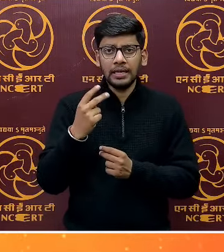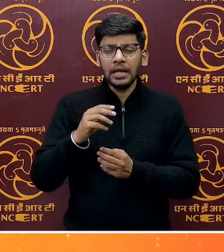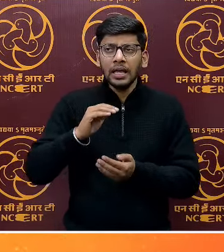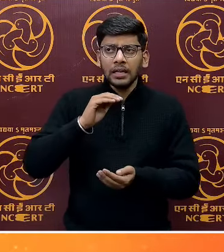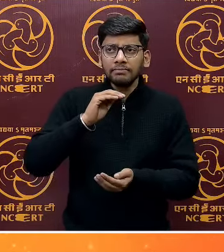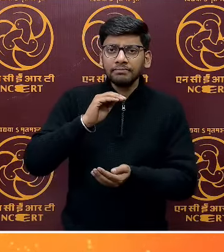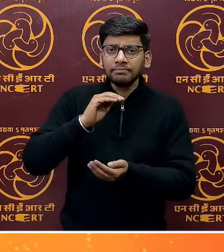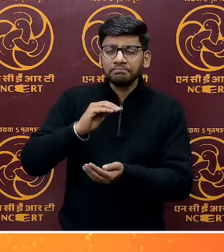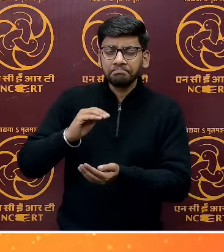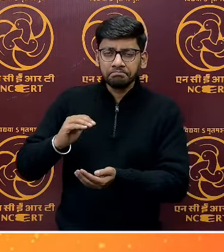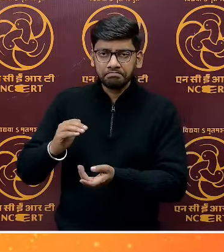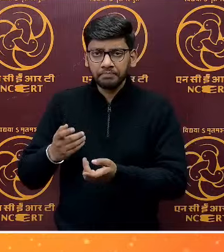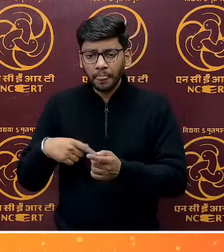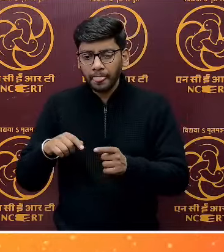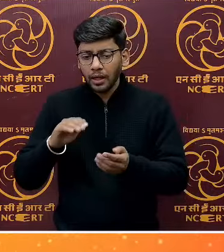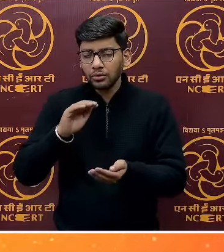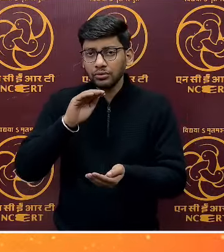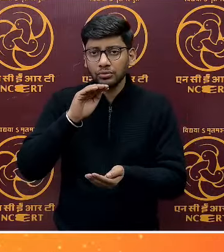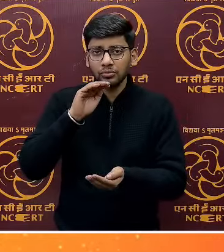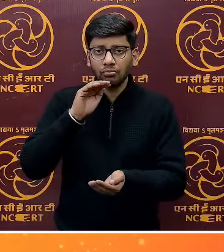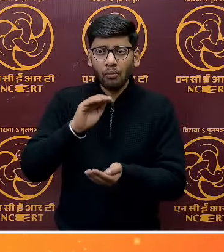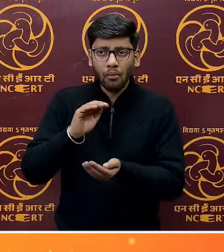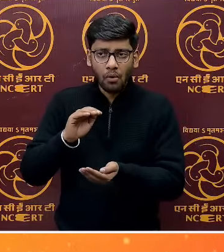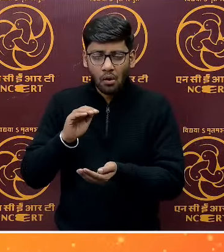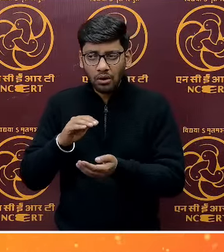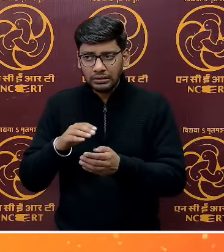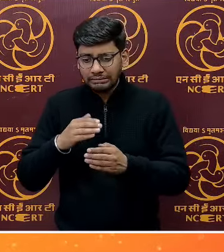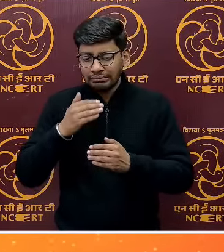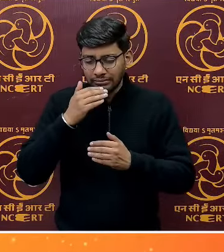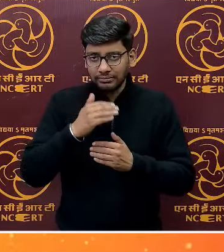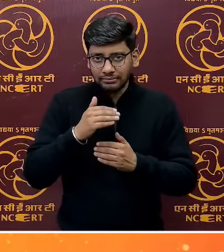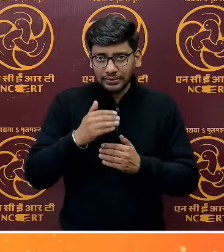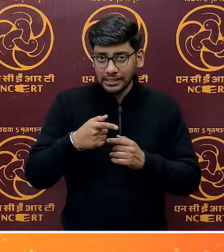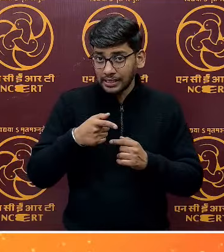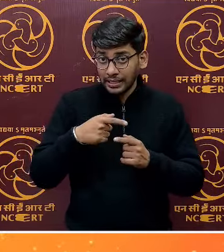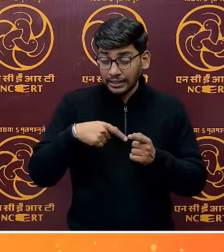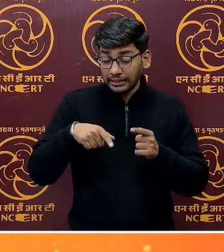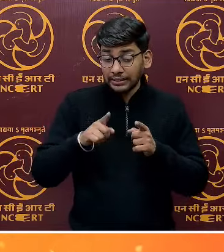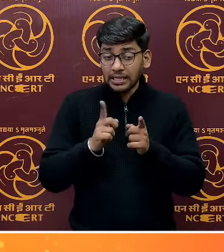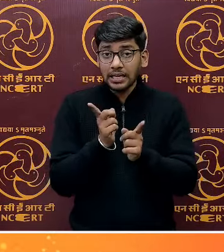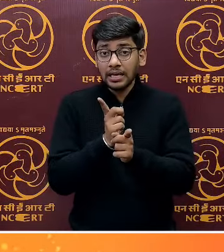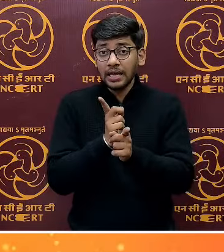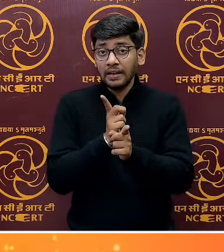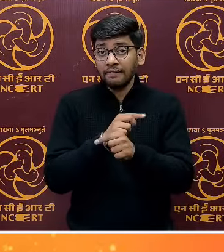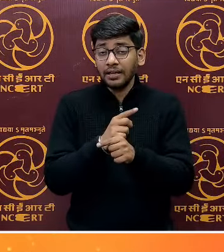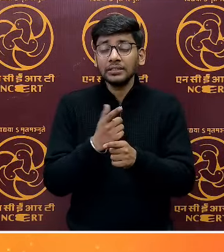Gulliver, and they have small bows and arrows and so on. But this is an inversion of